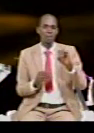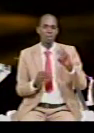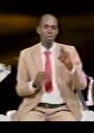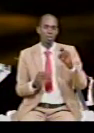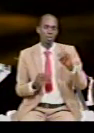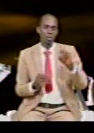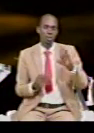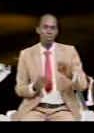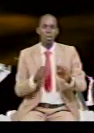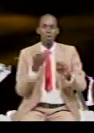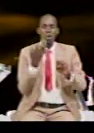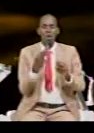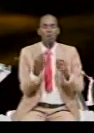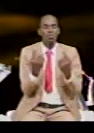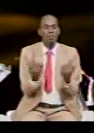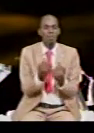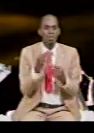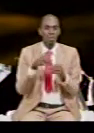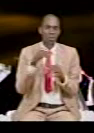our Bibles to Jeremiah chapter